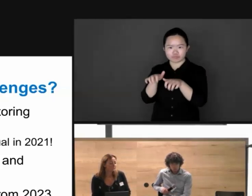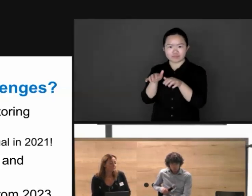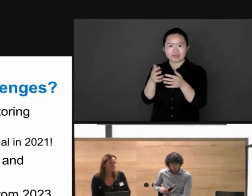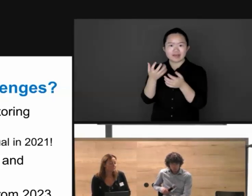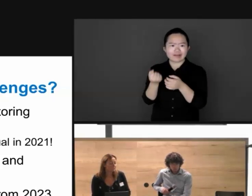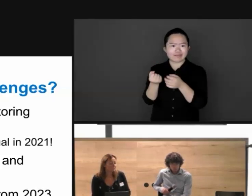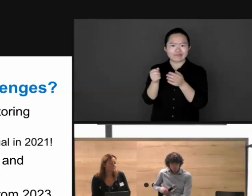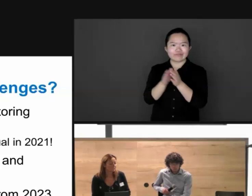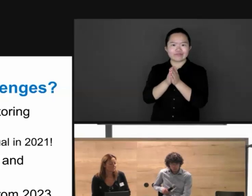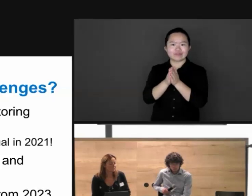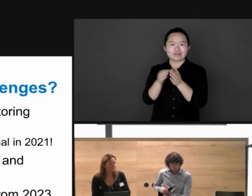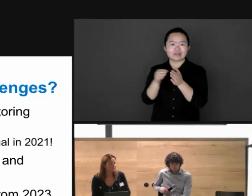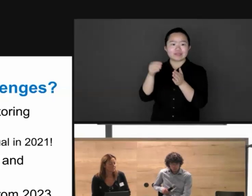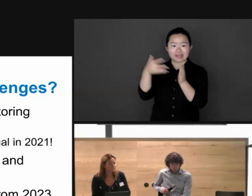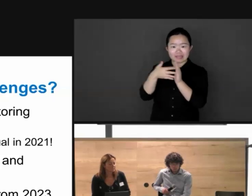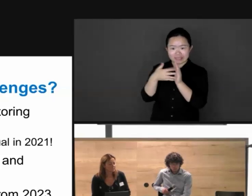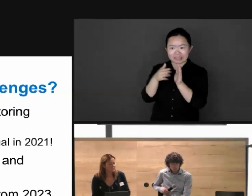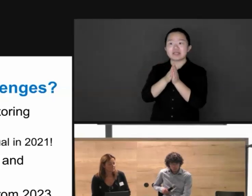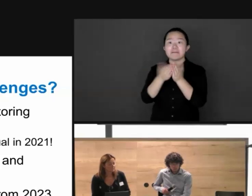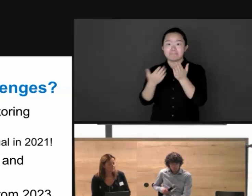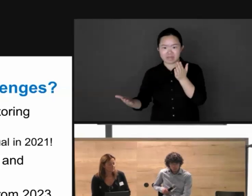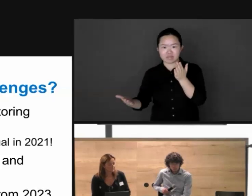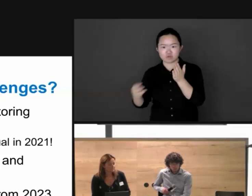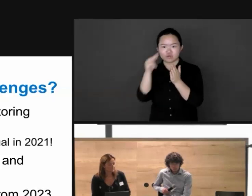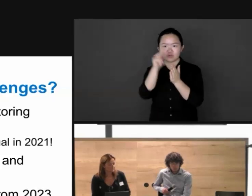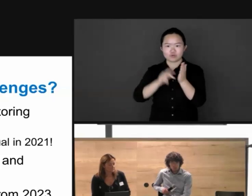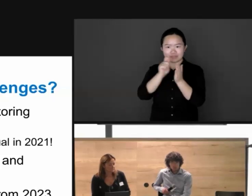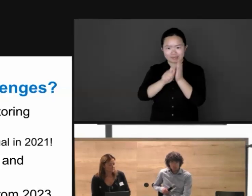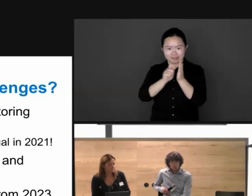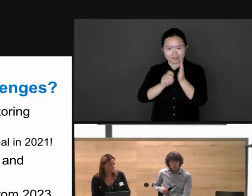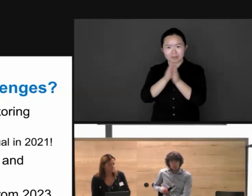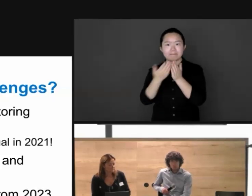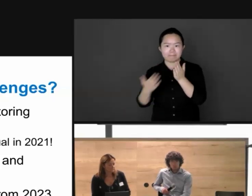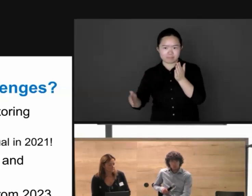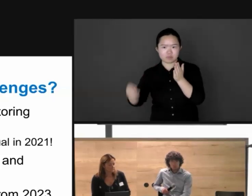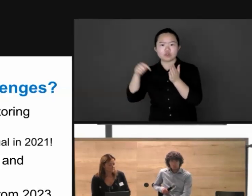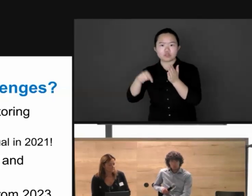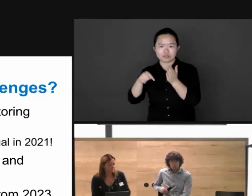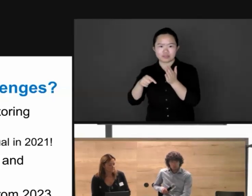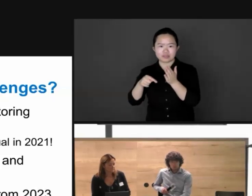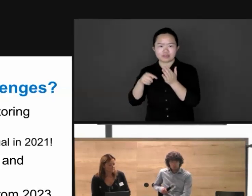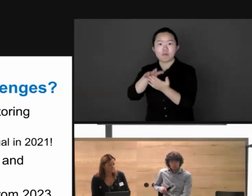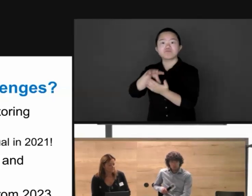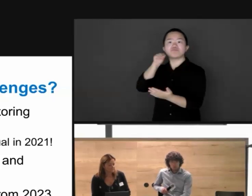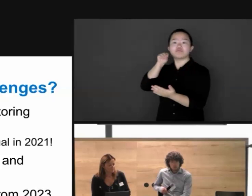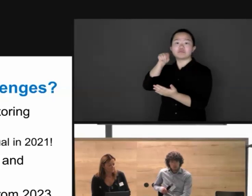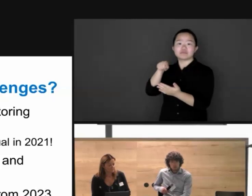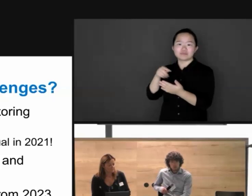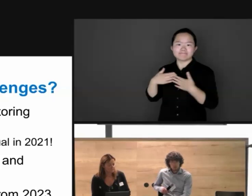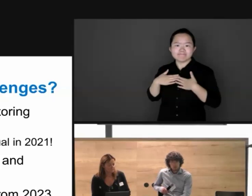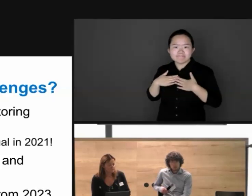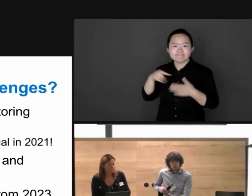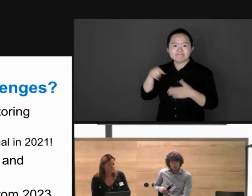and refining it if necessary. The authority has used that methodology each year for the